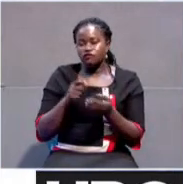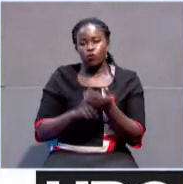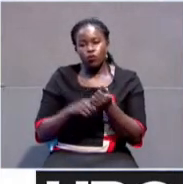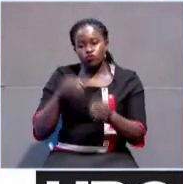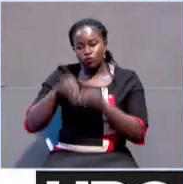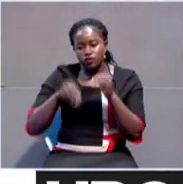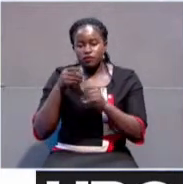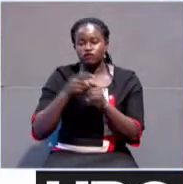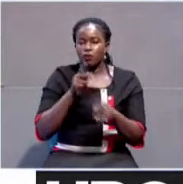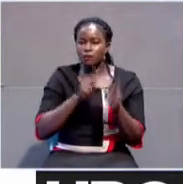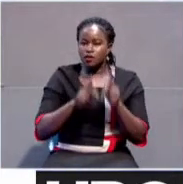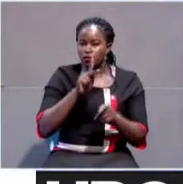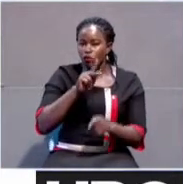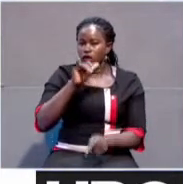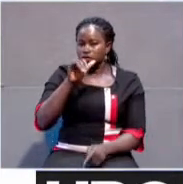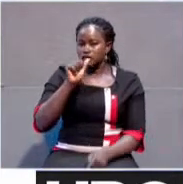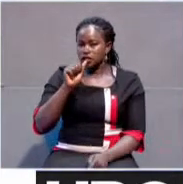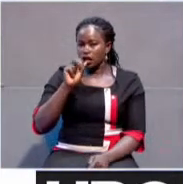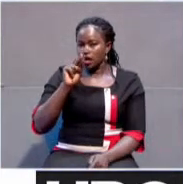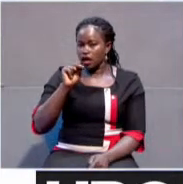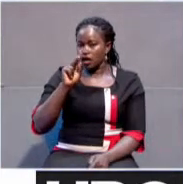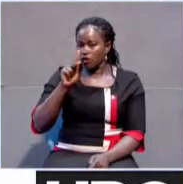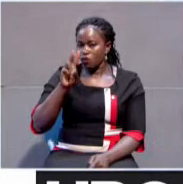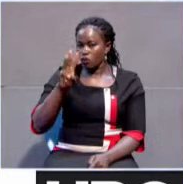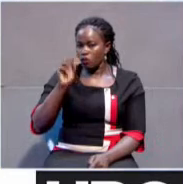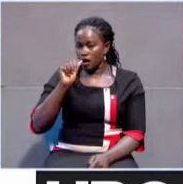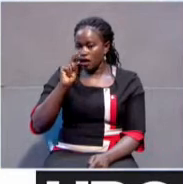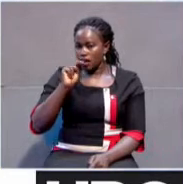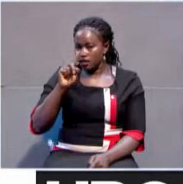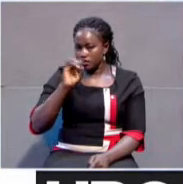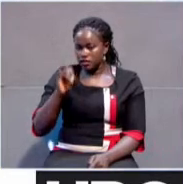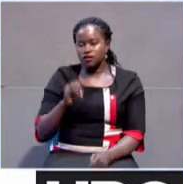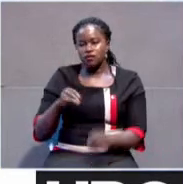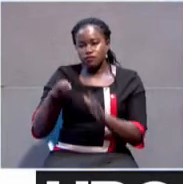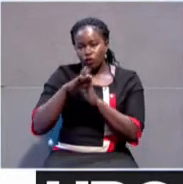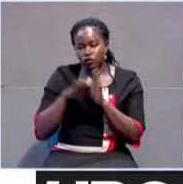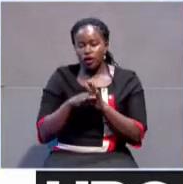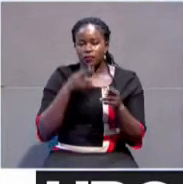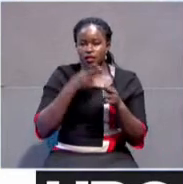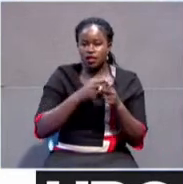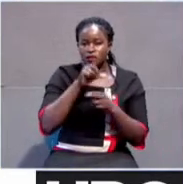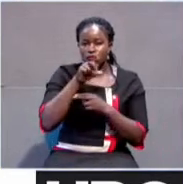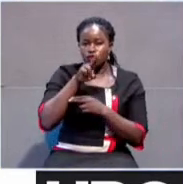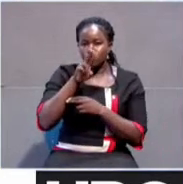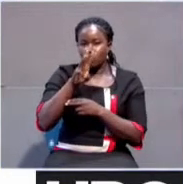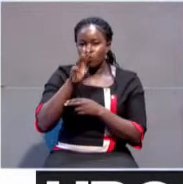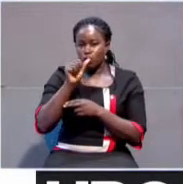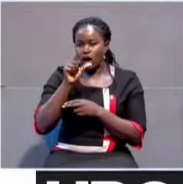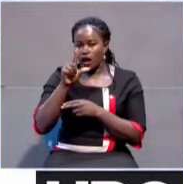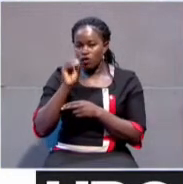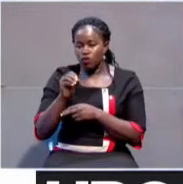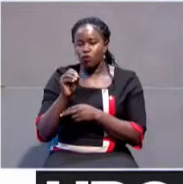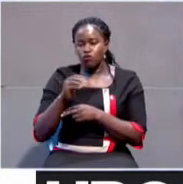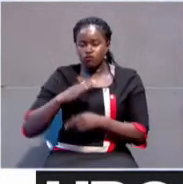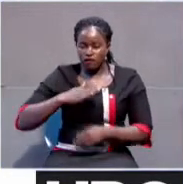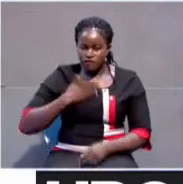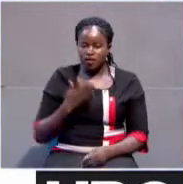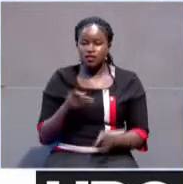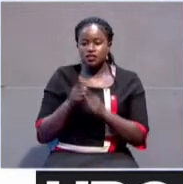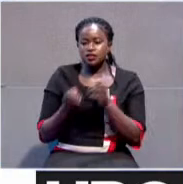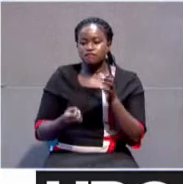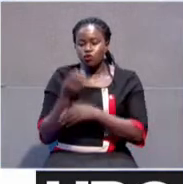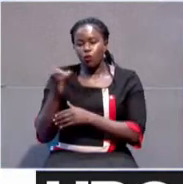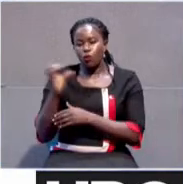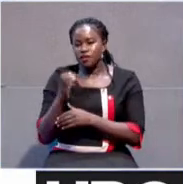people of Changkwanzi in a campaign known as Lualo Lwafe. At the same event, he launched a committee of 5 members